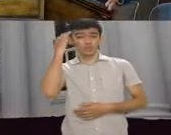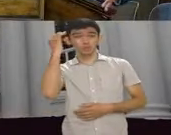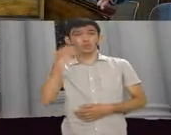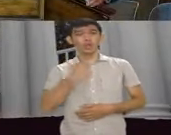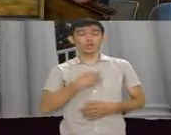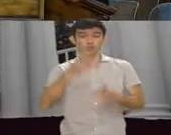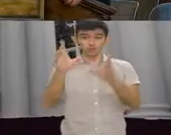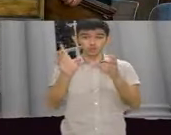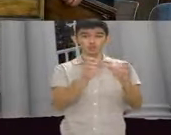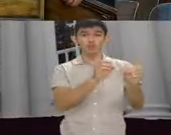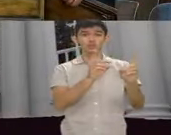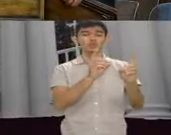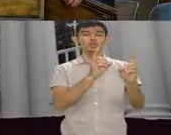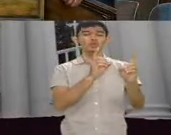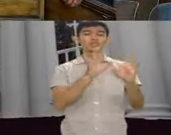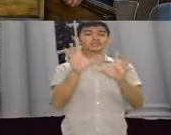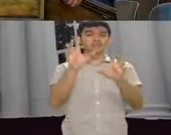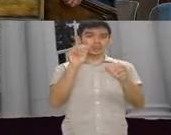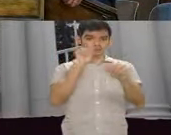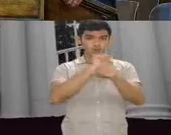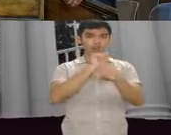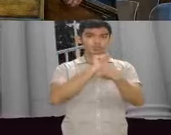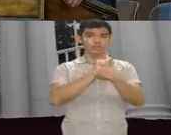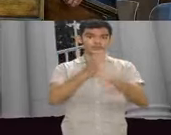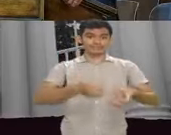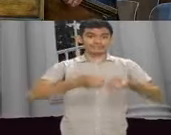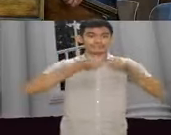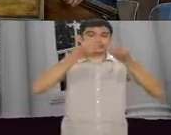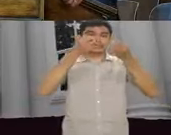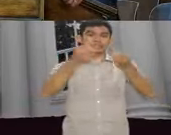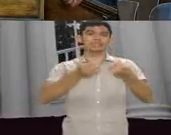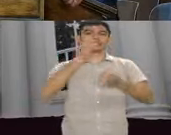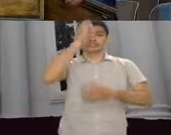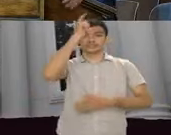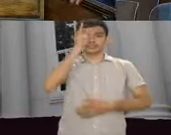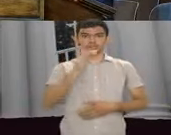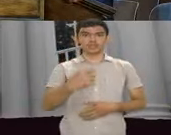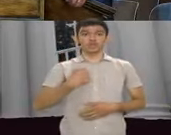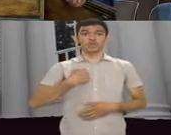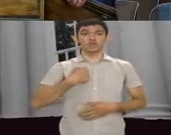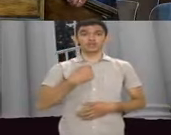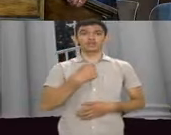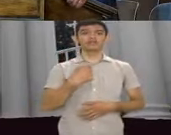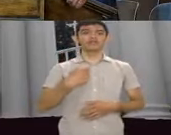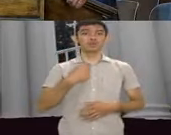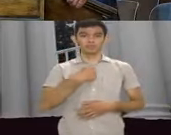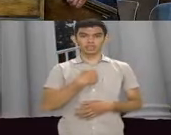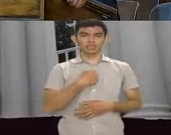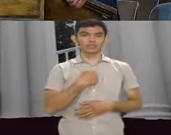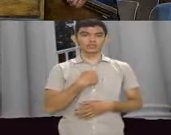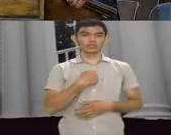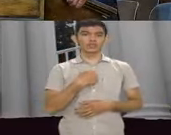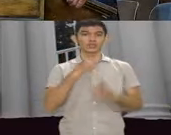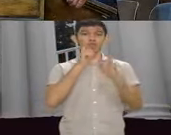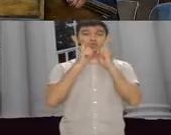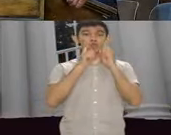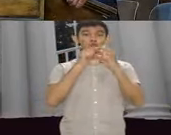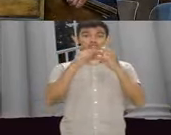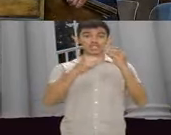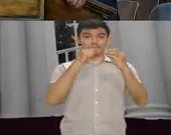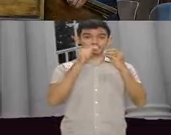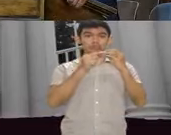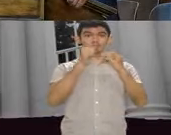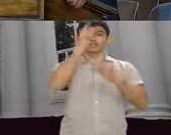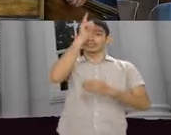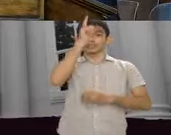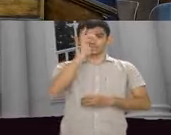He was not talking about his stepfather's business as a carpenter. He was talking about his heavenly Father's